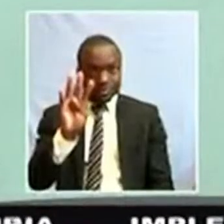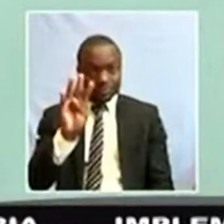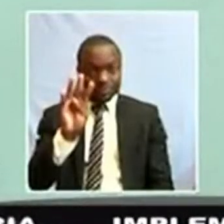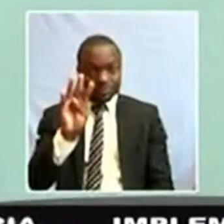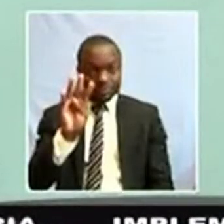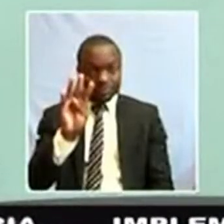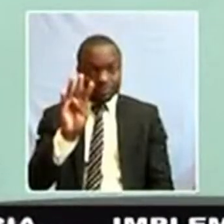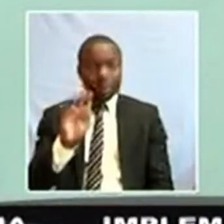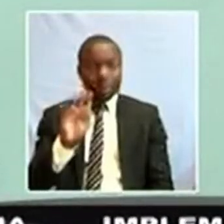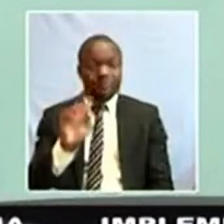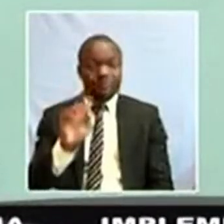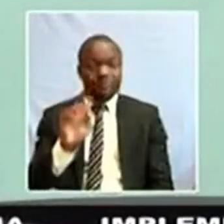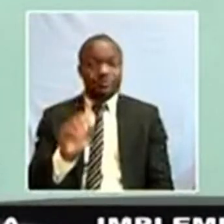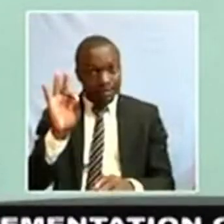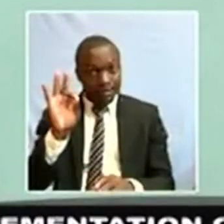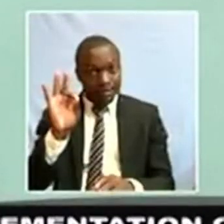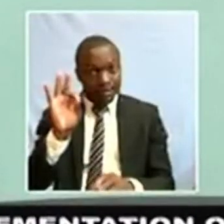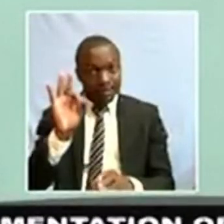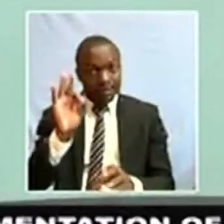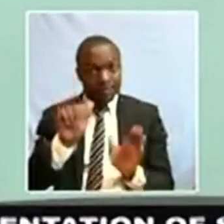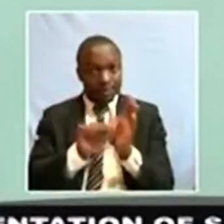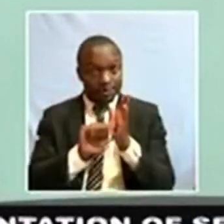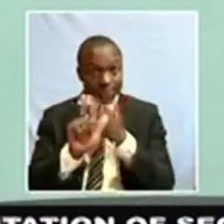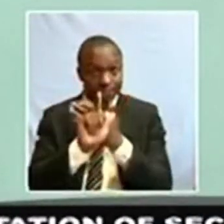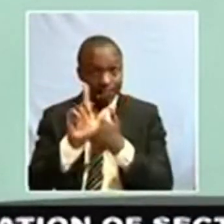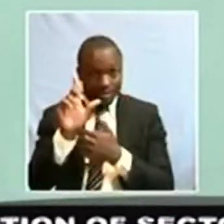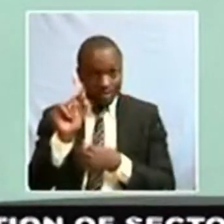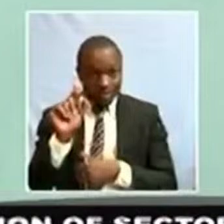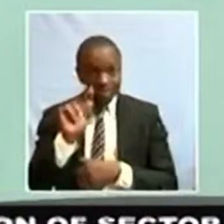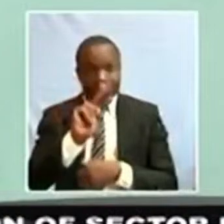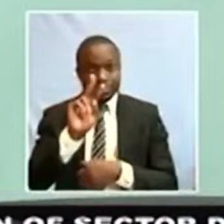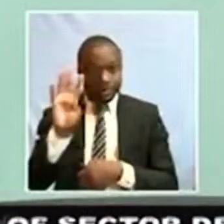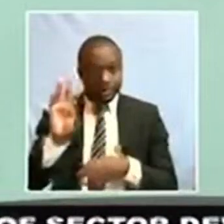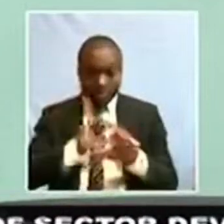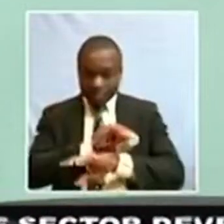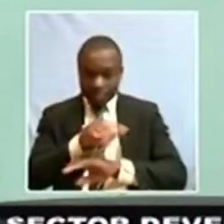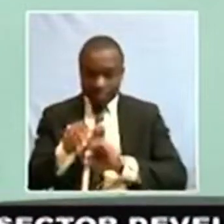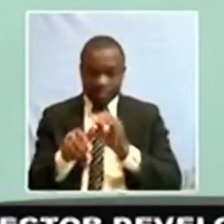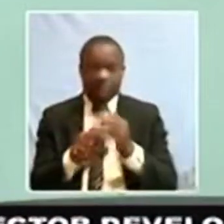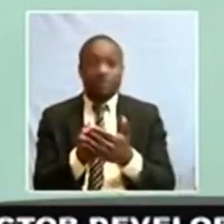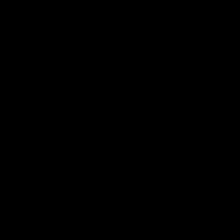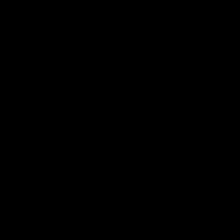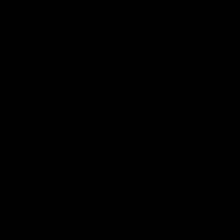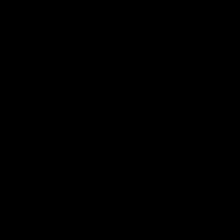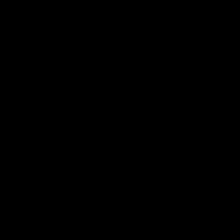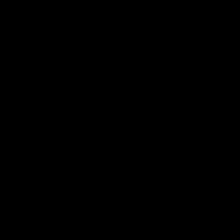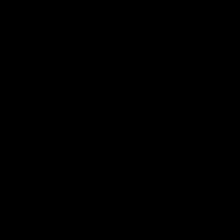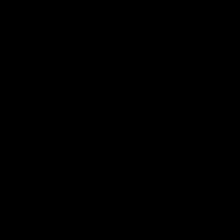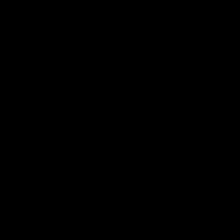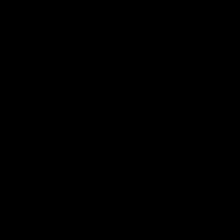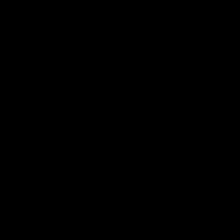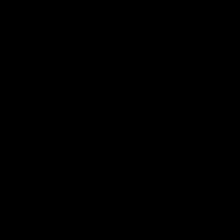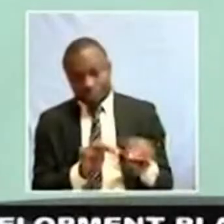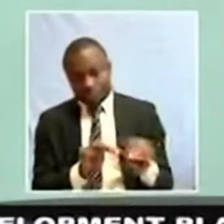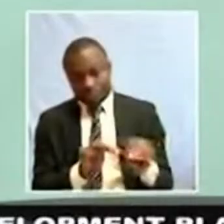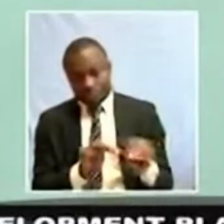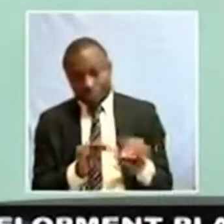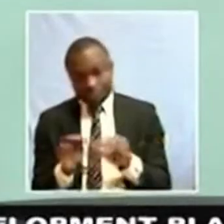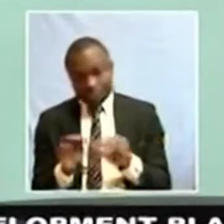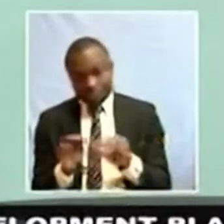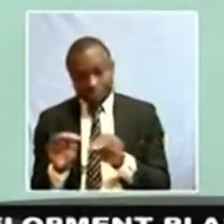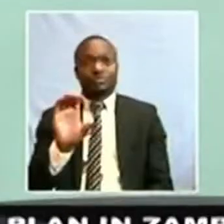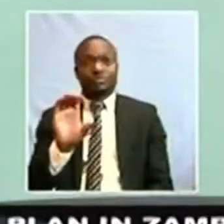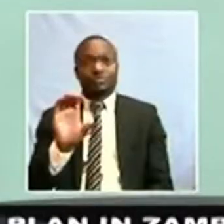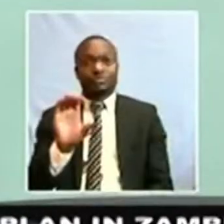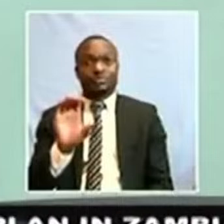as at 2024, all the scheduled devolved departments had moved to Lusaka City Council.